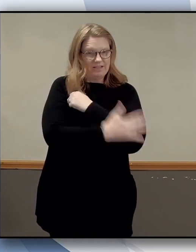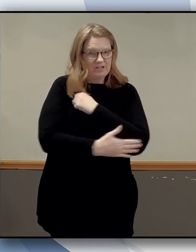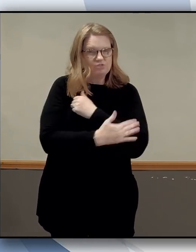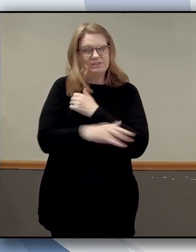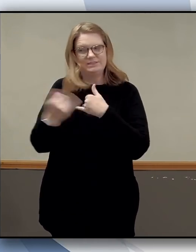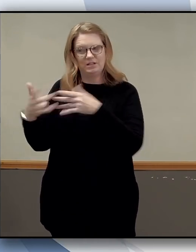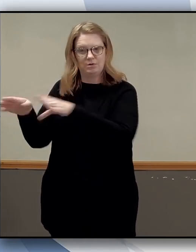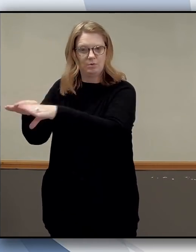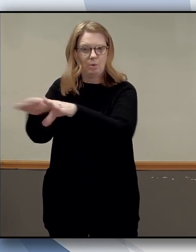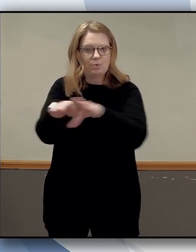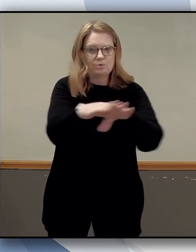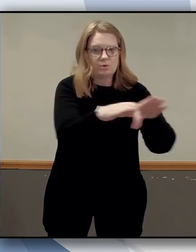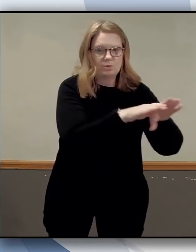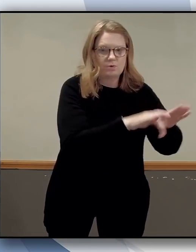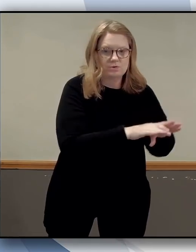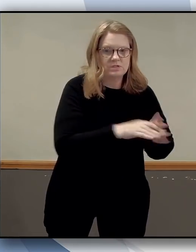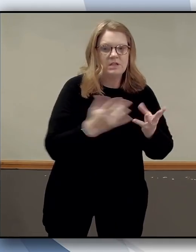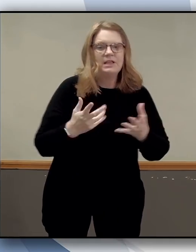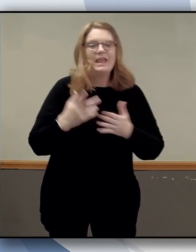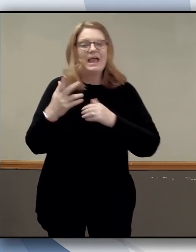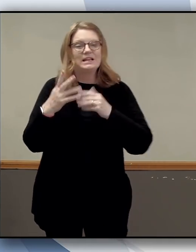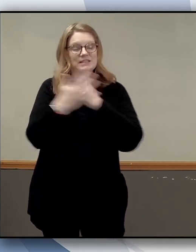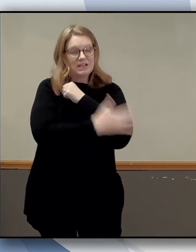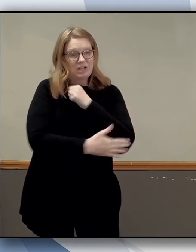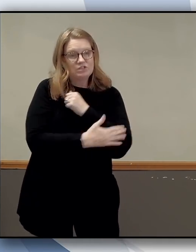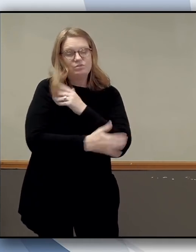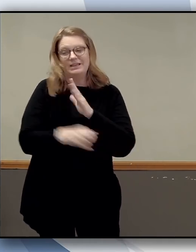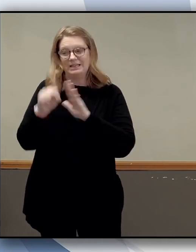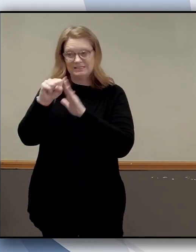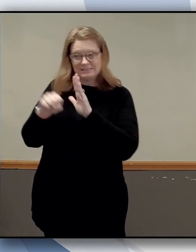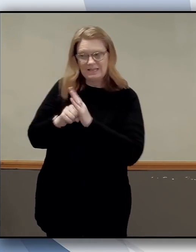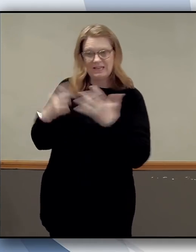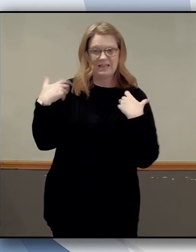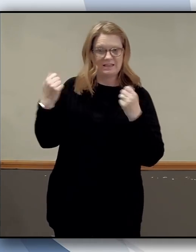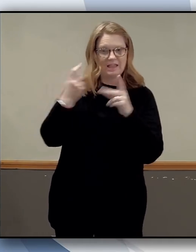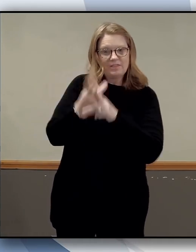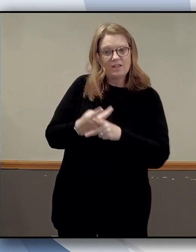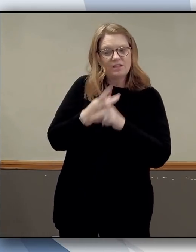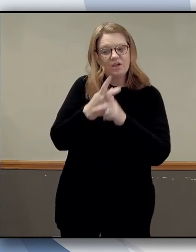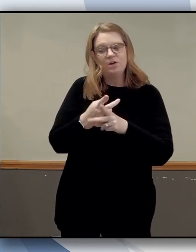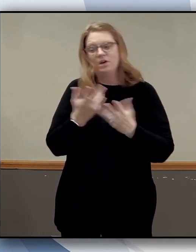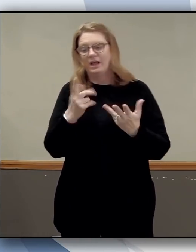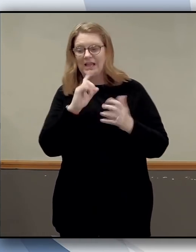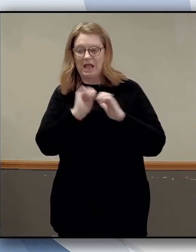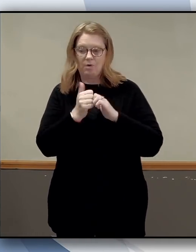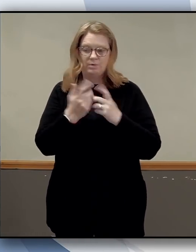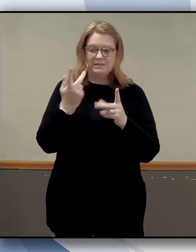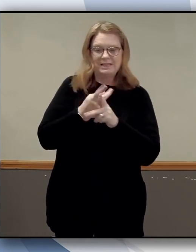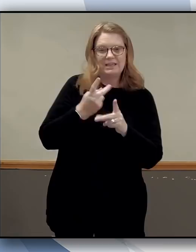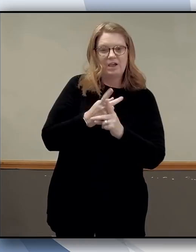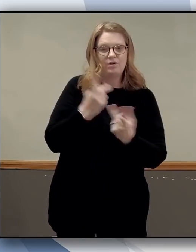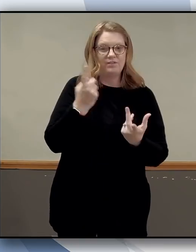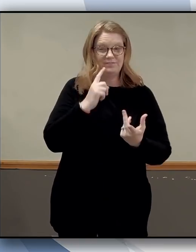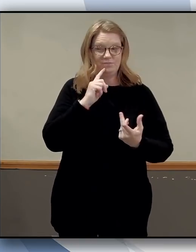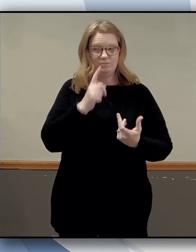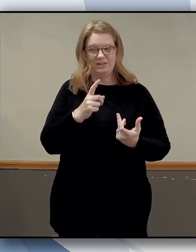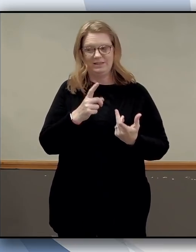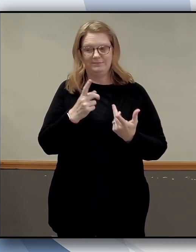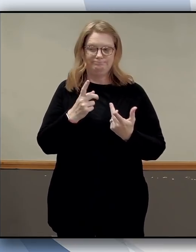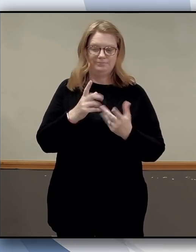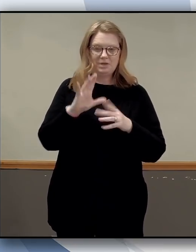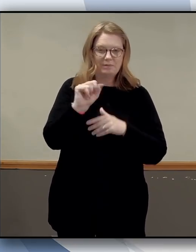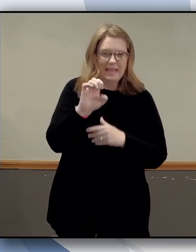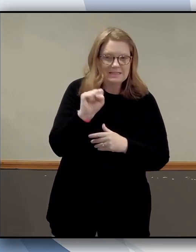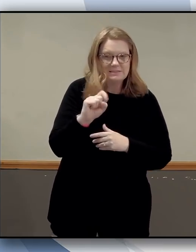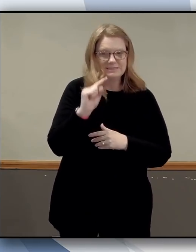our knowledge as a country and as a state and healthcare system in the treatment of serious cases, and we've substantially reduced the length of